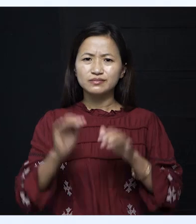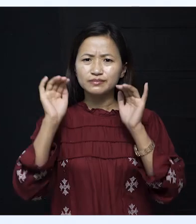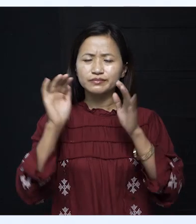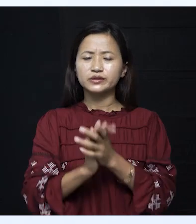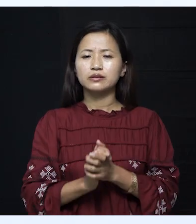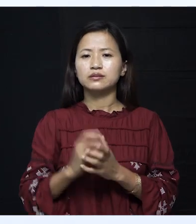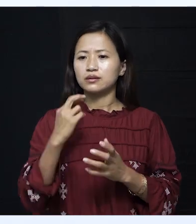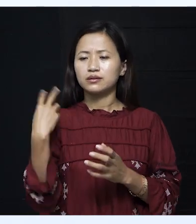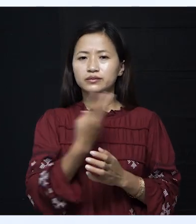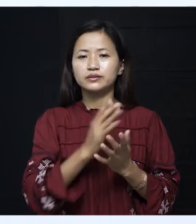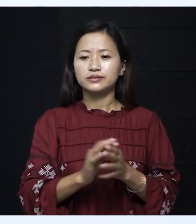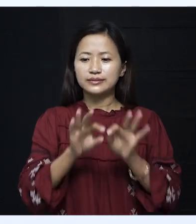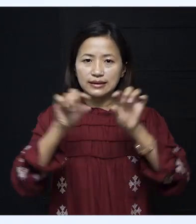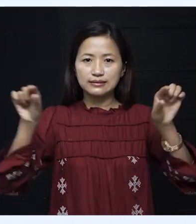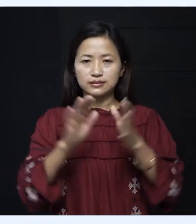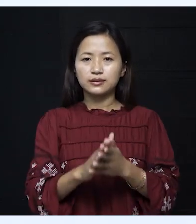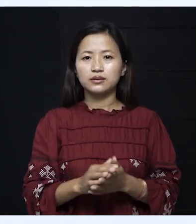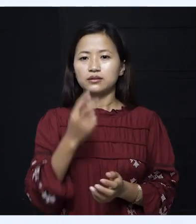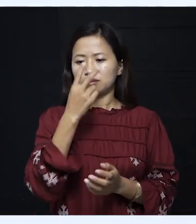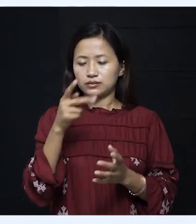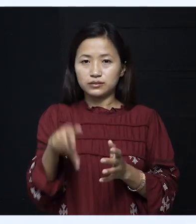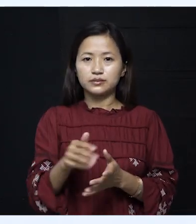Supposing our sentence is it will